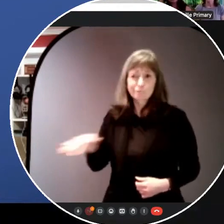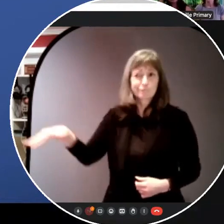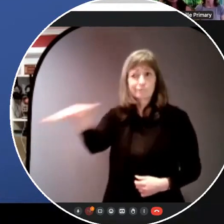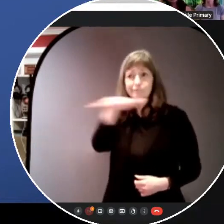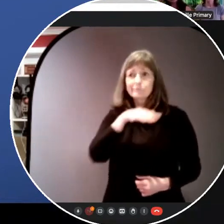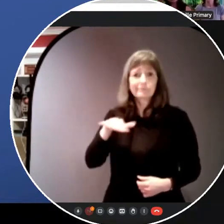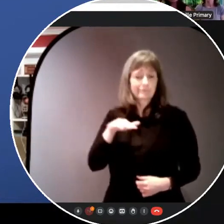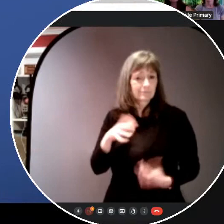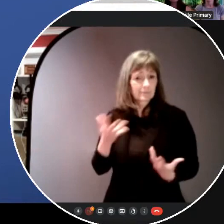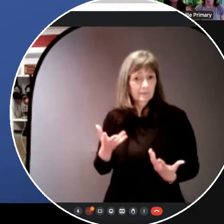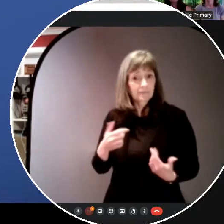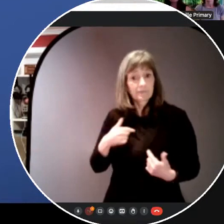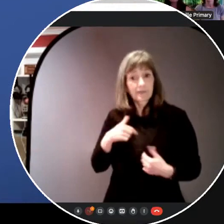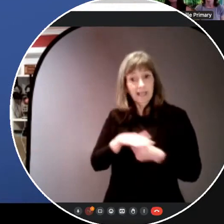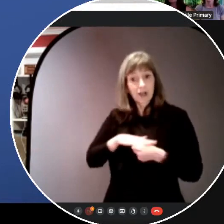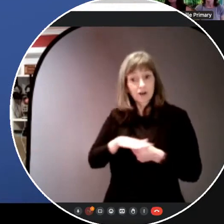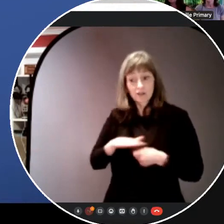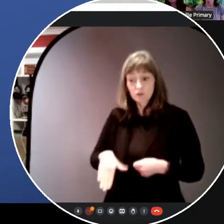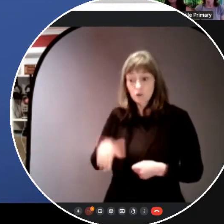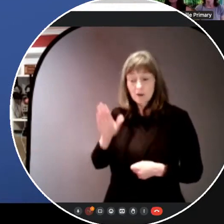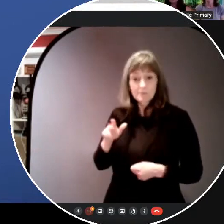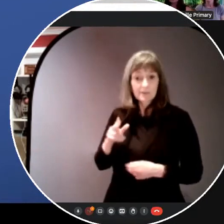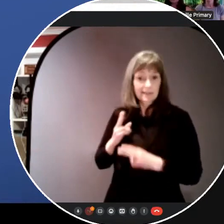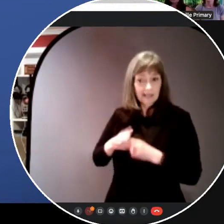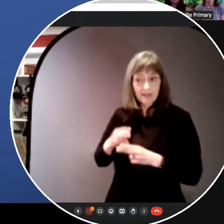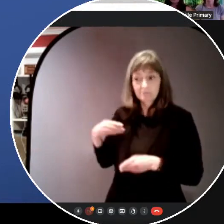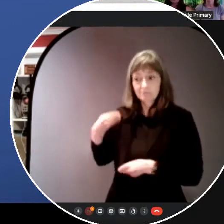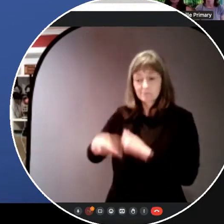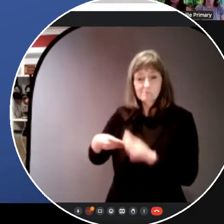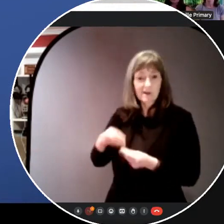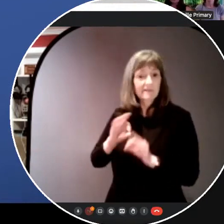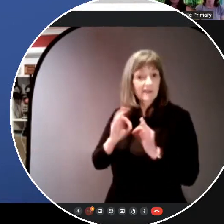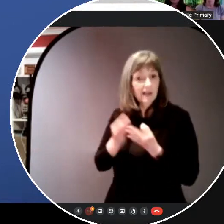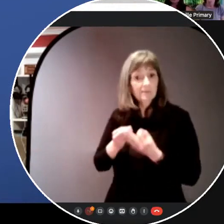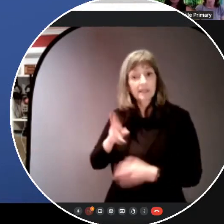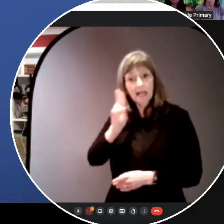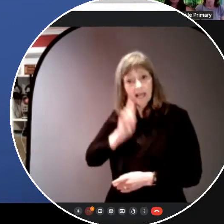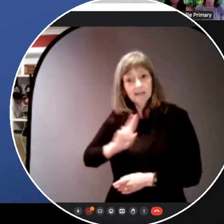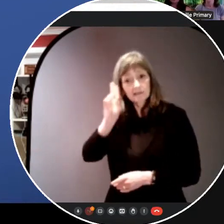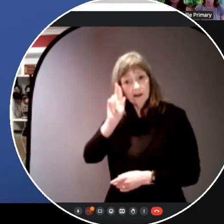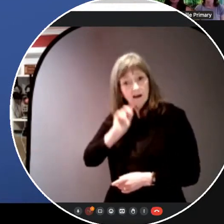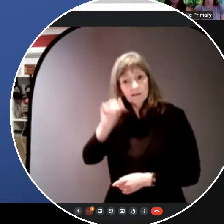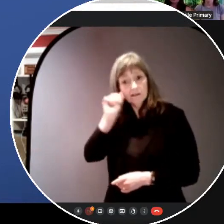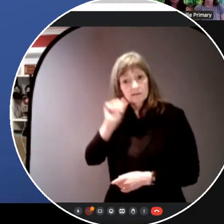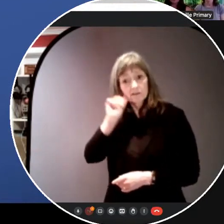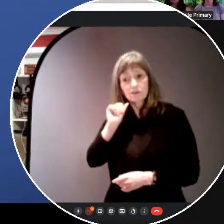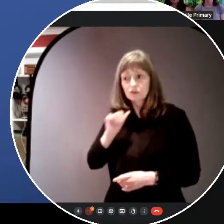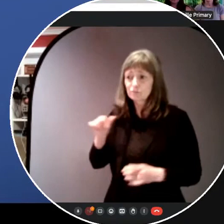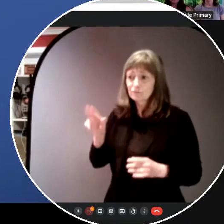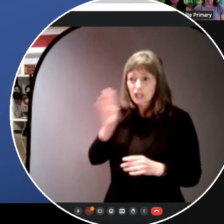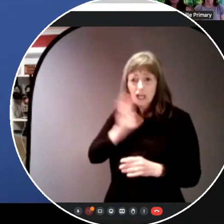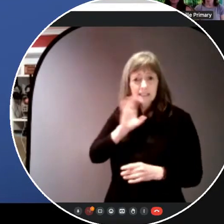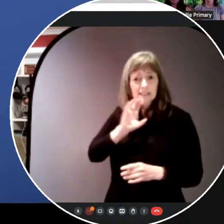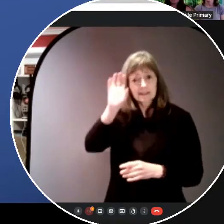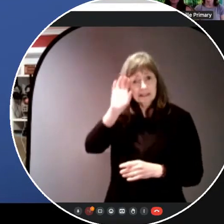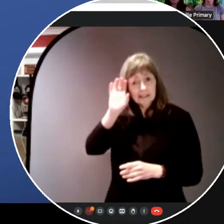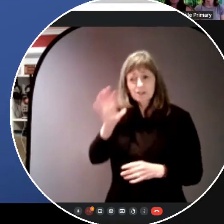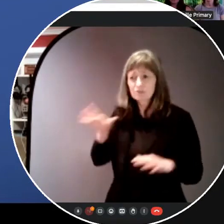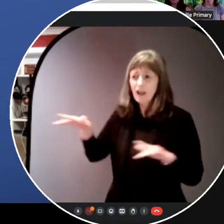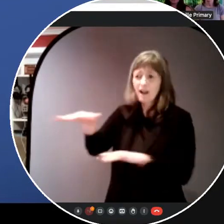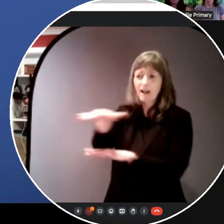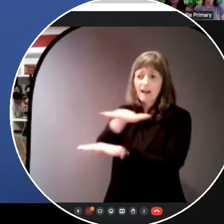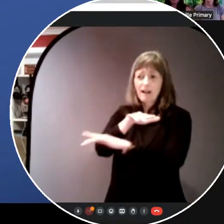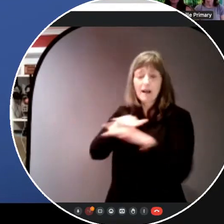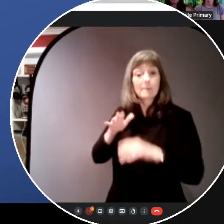on was named after my family. I had great aunts and uncles, tons of cousins all around. And the language that my